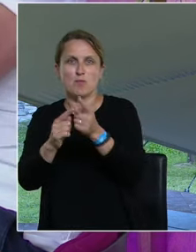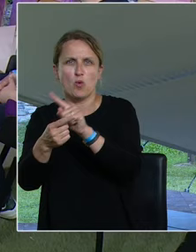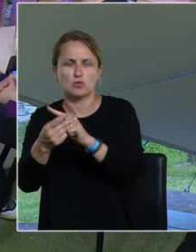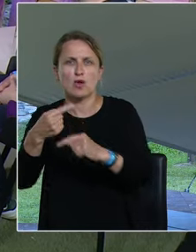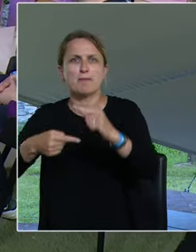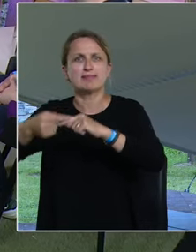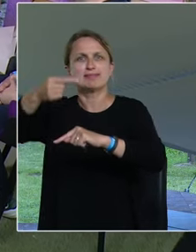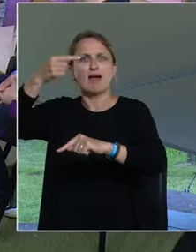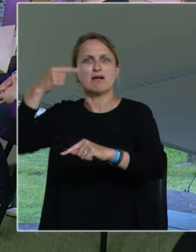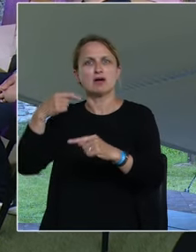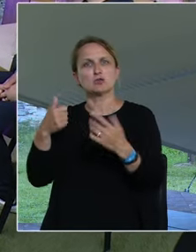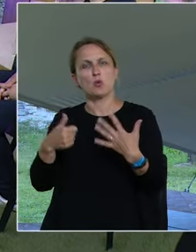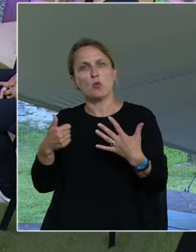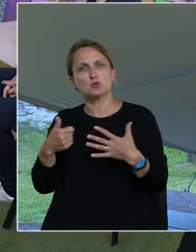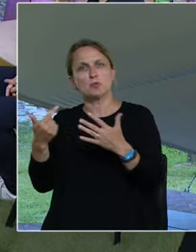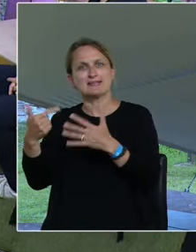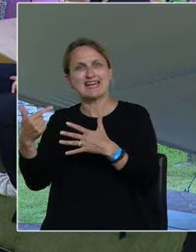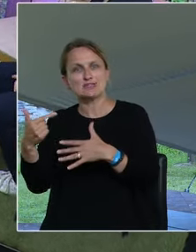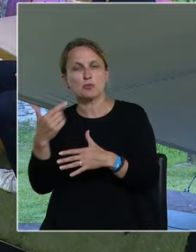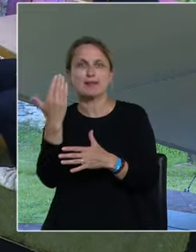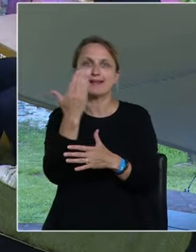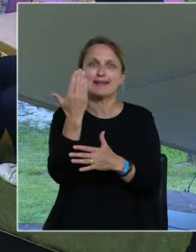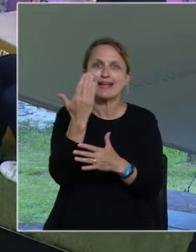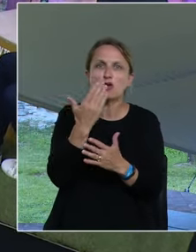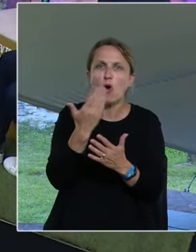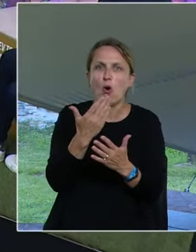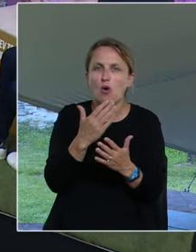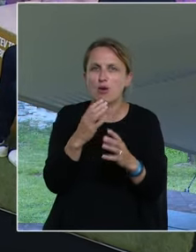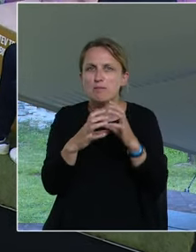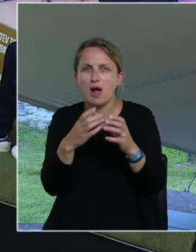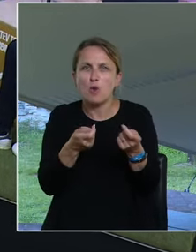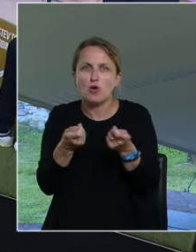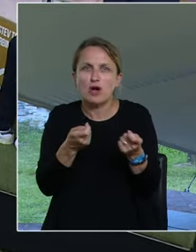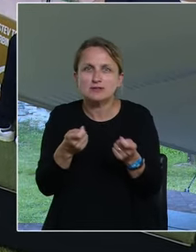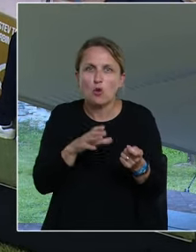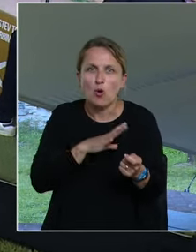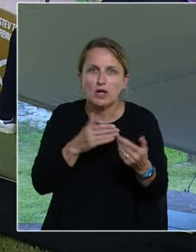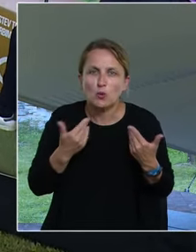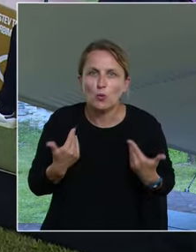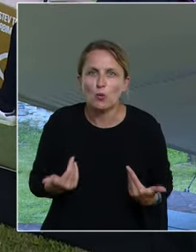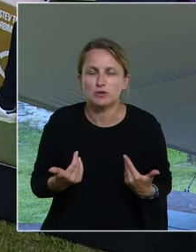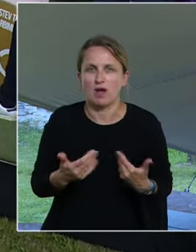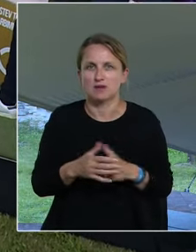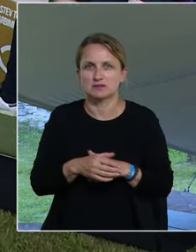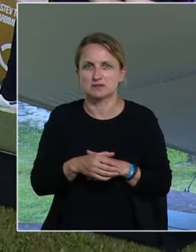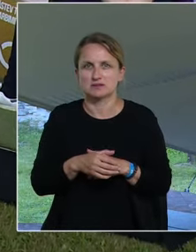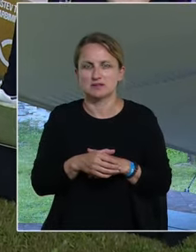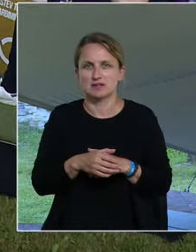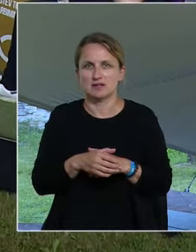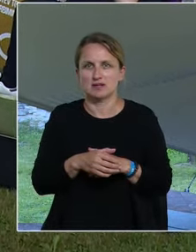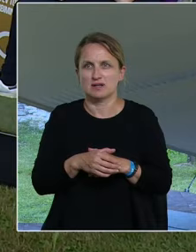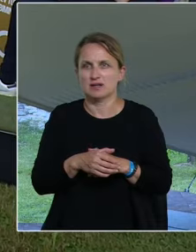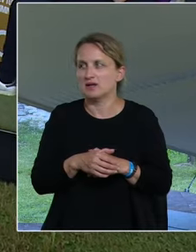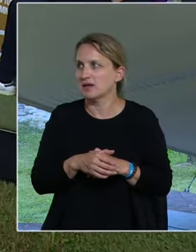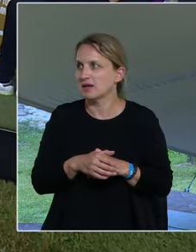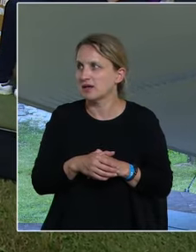the cinema. So we decided what we're going to show to the kids, you know, so our audience, like, you know, for the anniversary, you